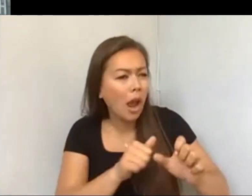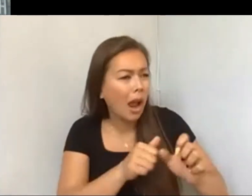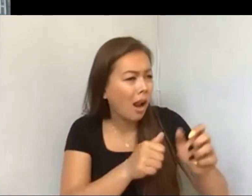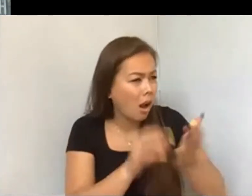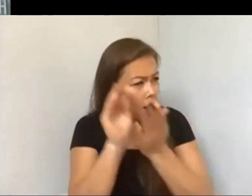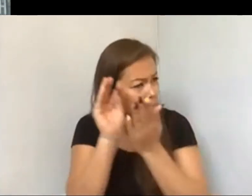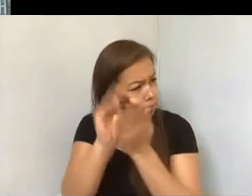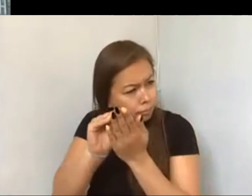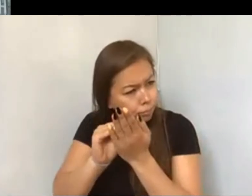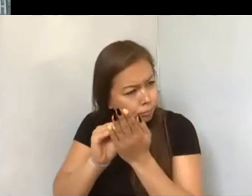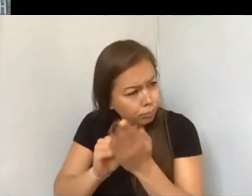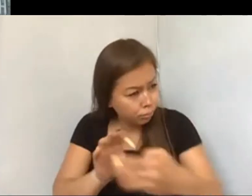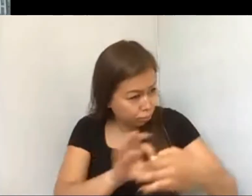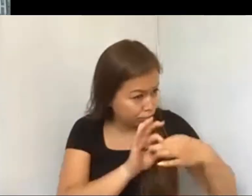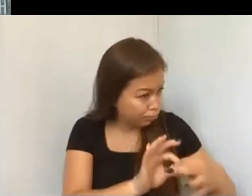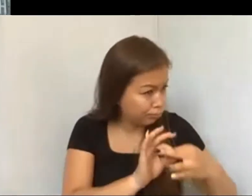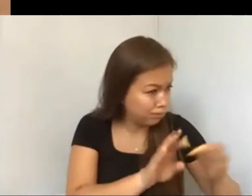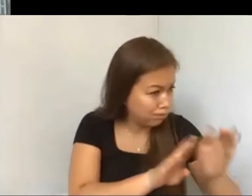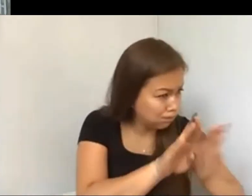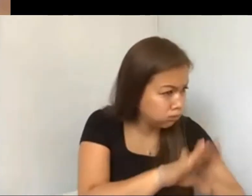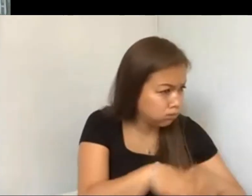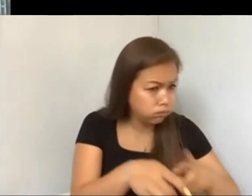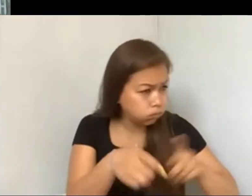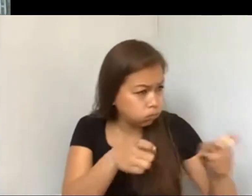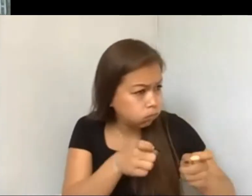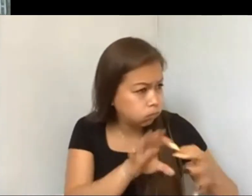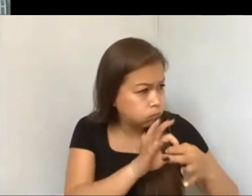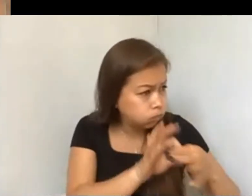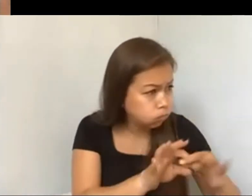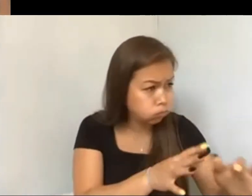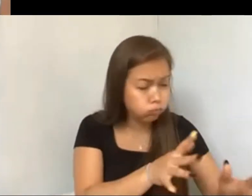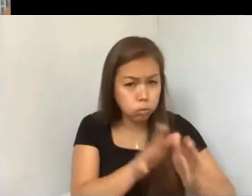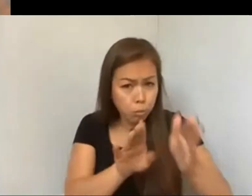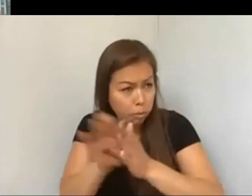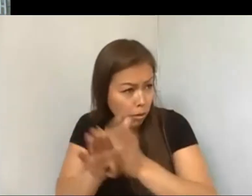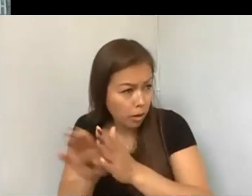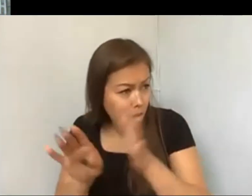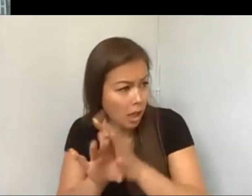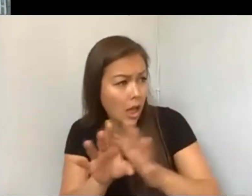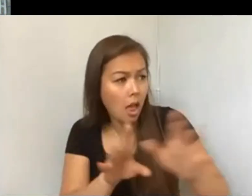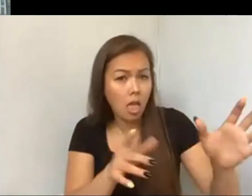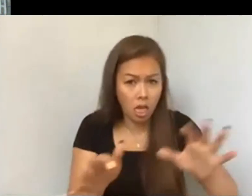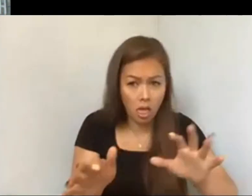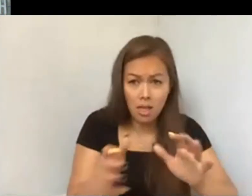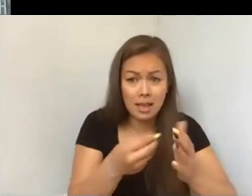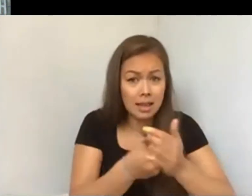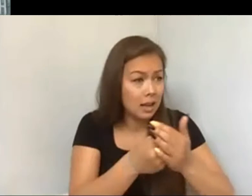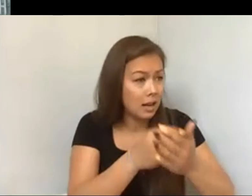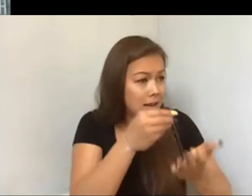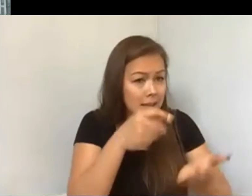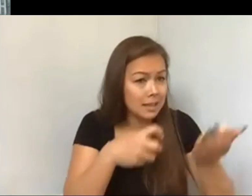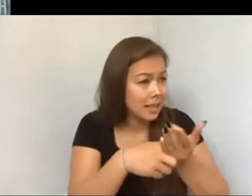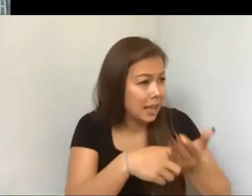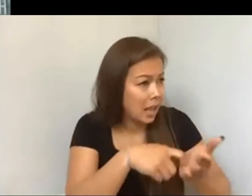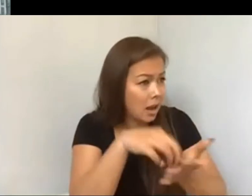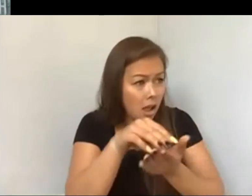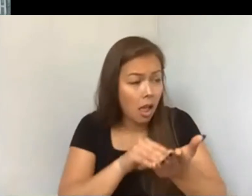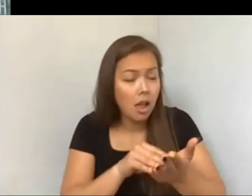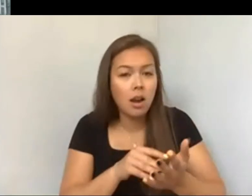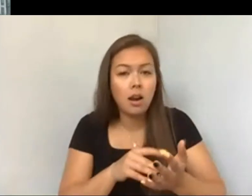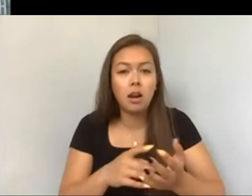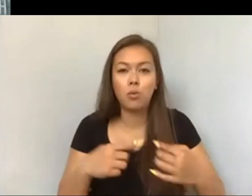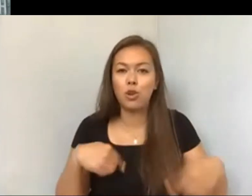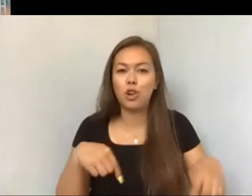building and relationship management. And as the company continued to grow, that became extraordinarily unwieldy, and we